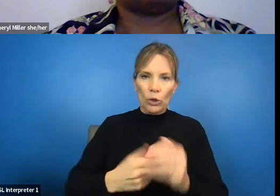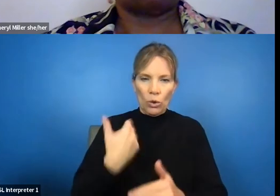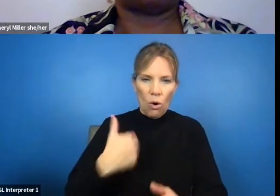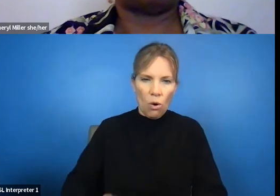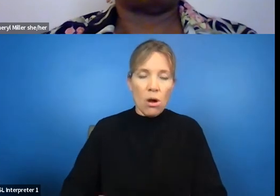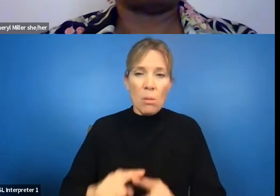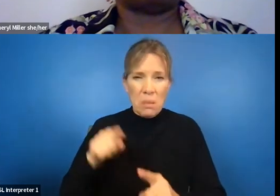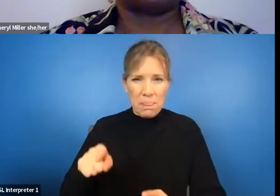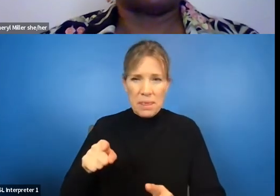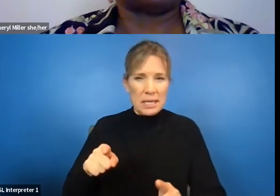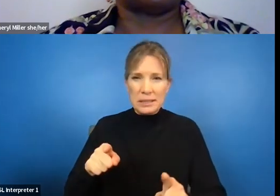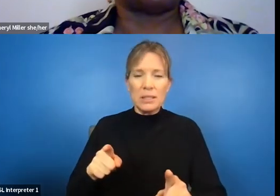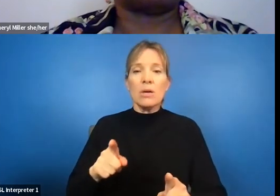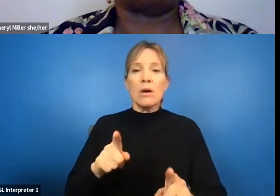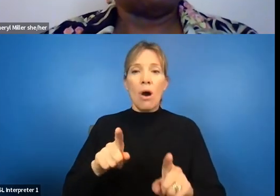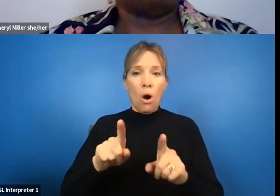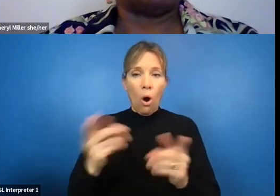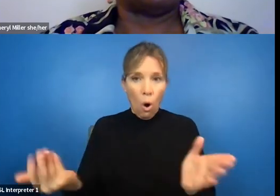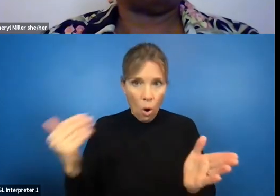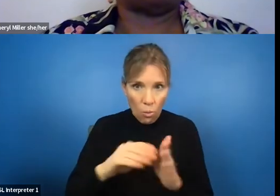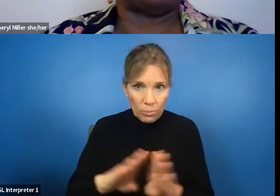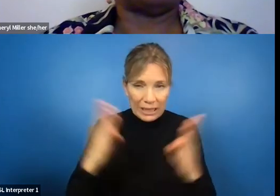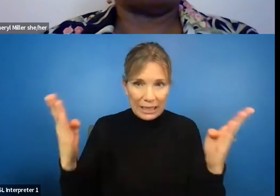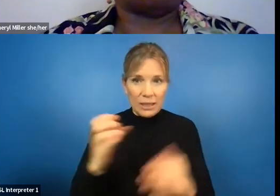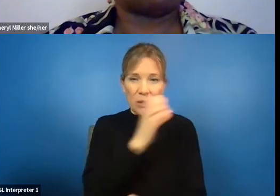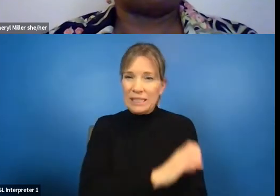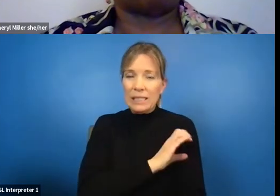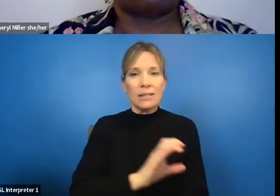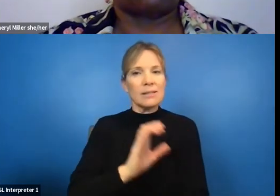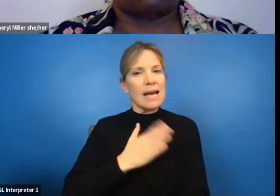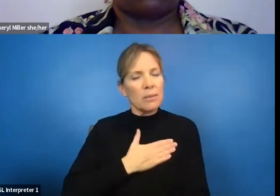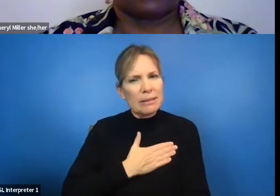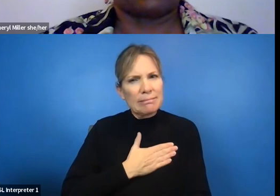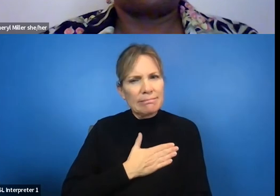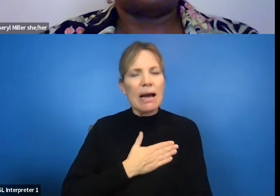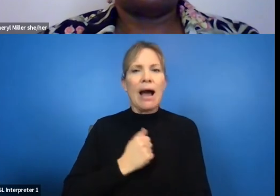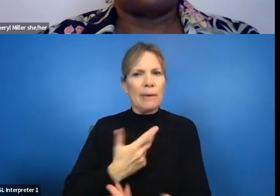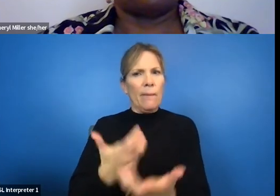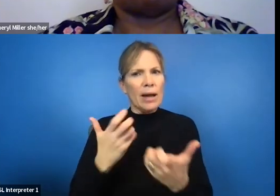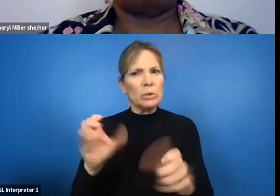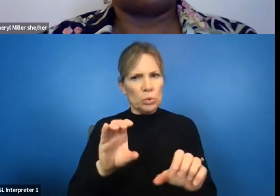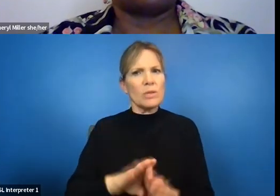this cause of reopening the clinics has really been on my heart for a while.